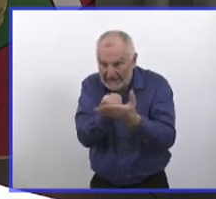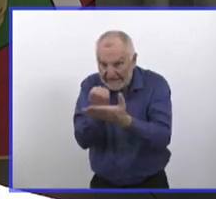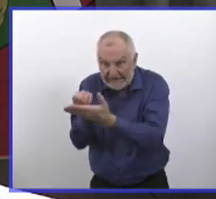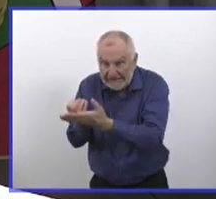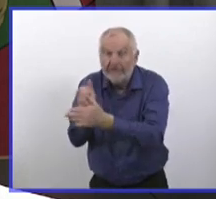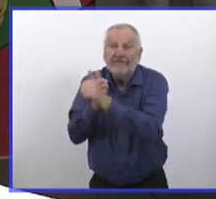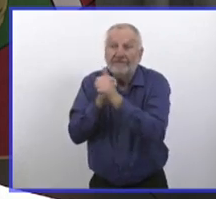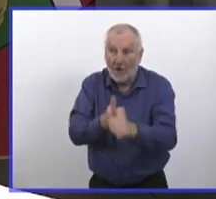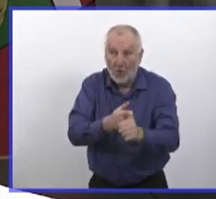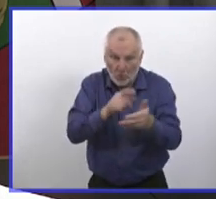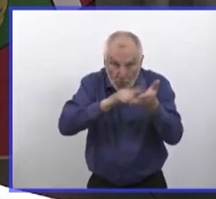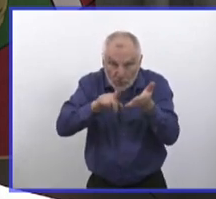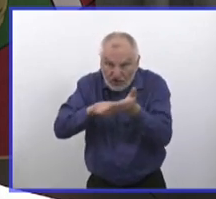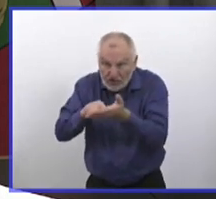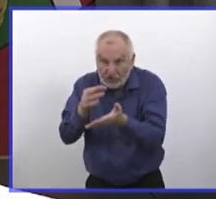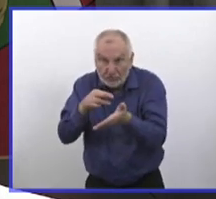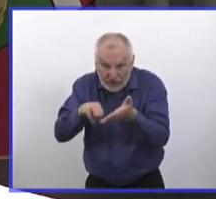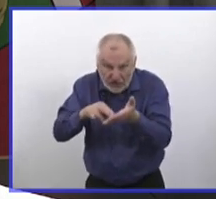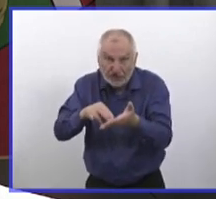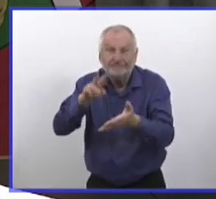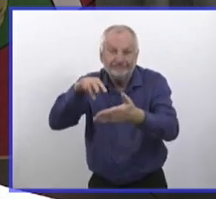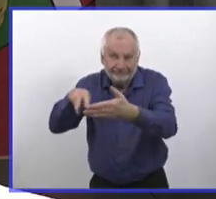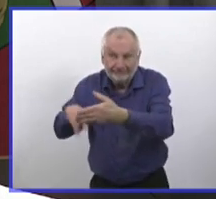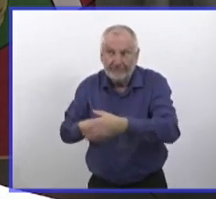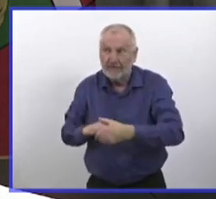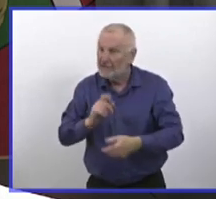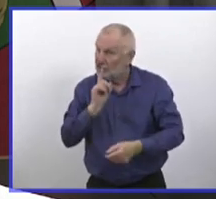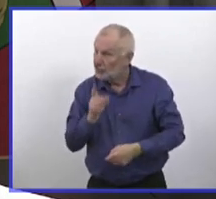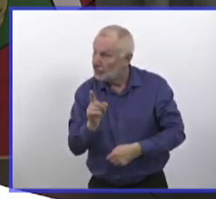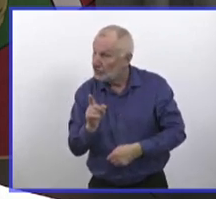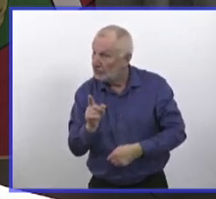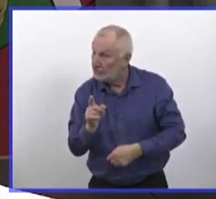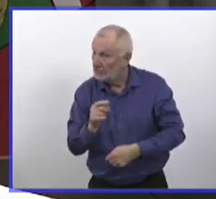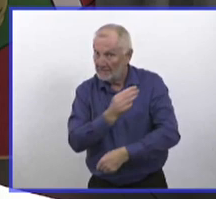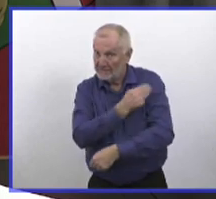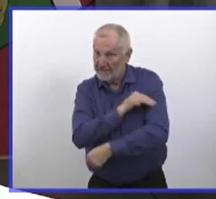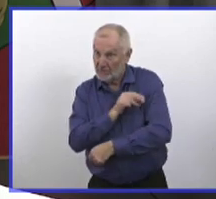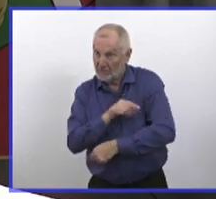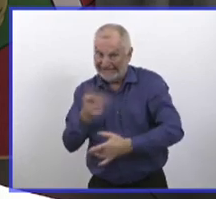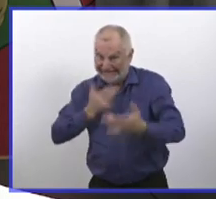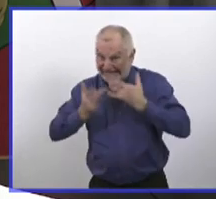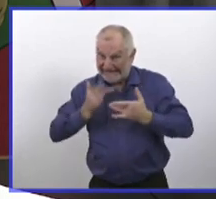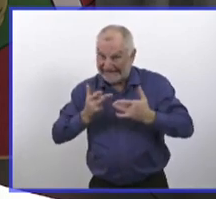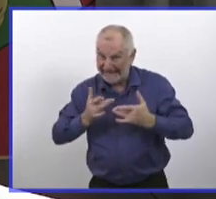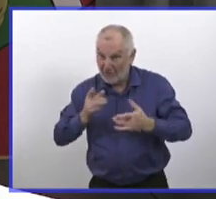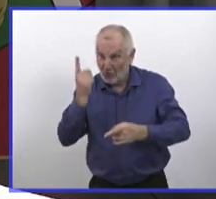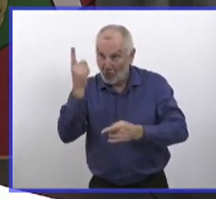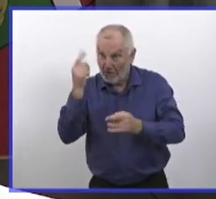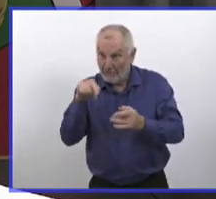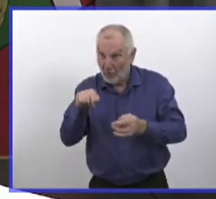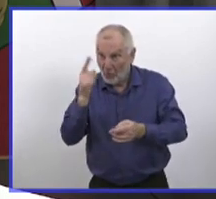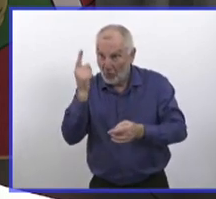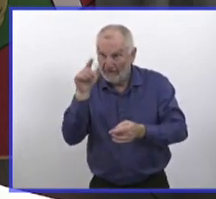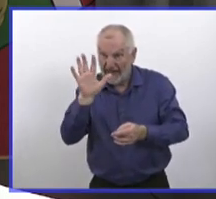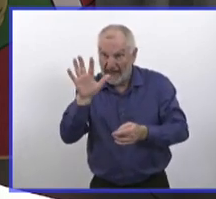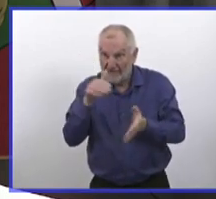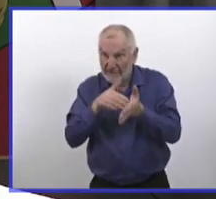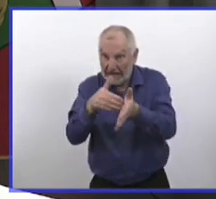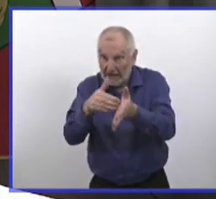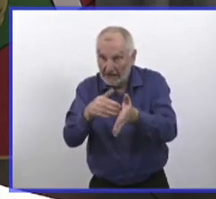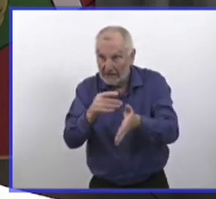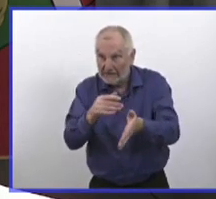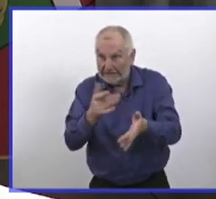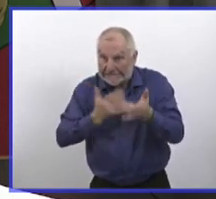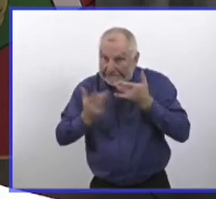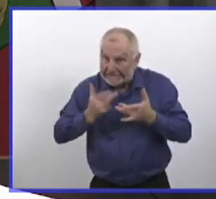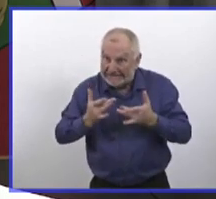condition that we wouldn't be able to do at the provincial level in the same depth. And so that committee together